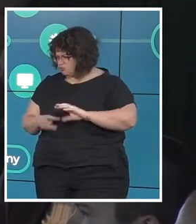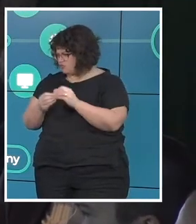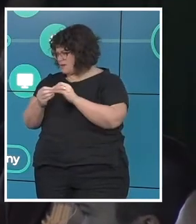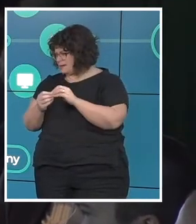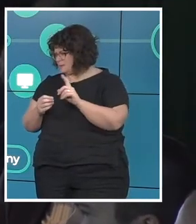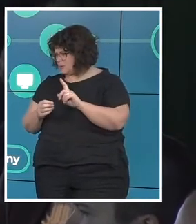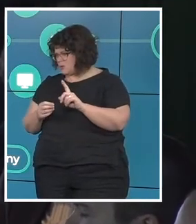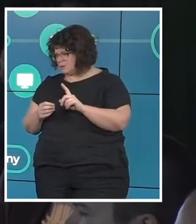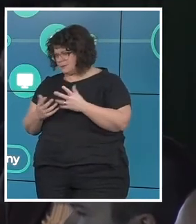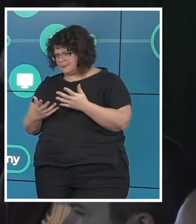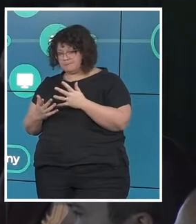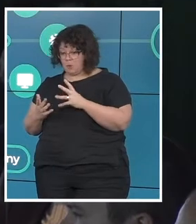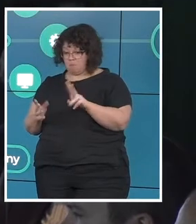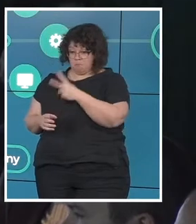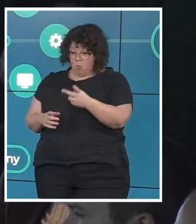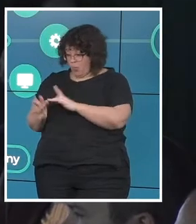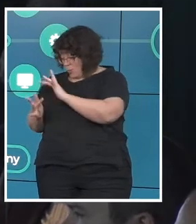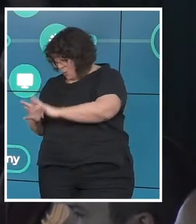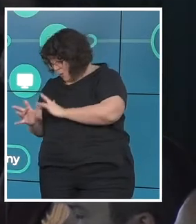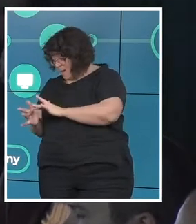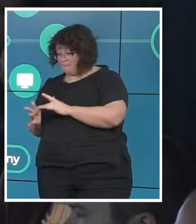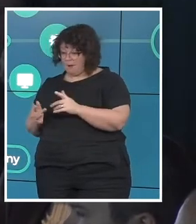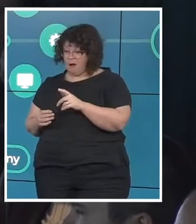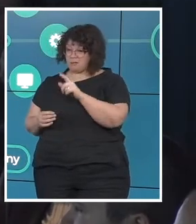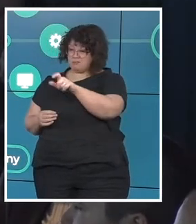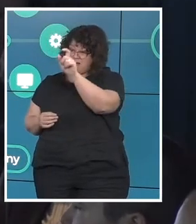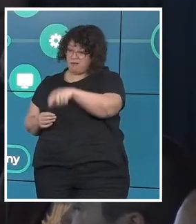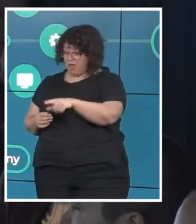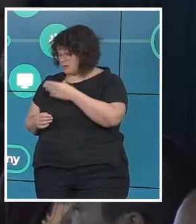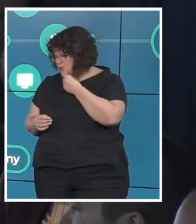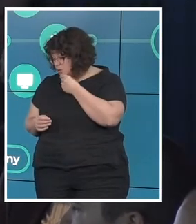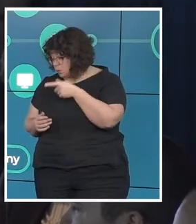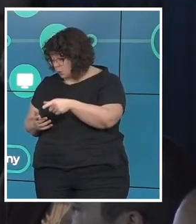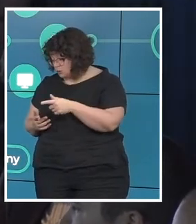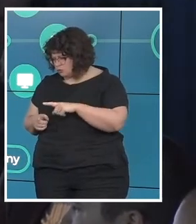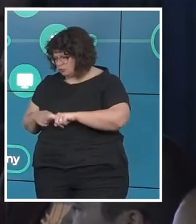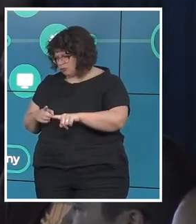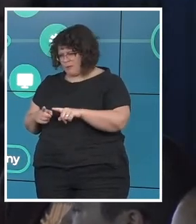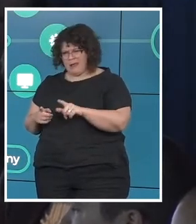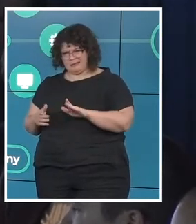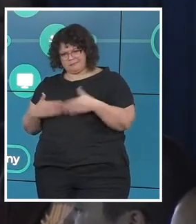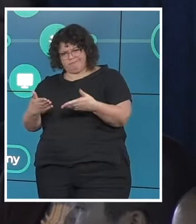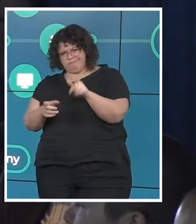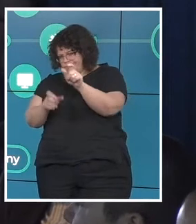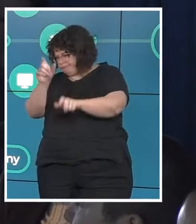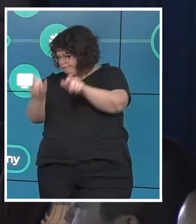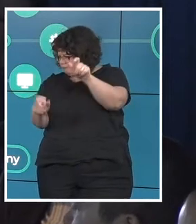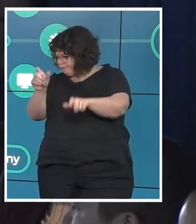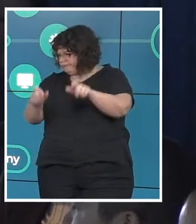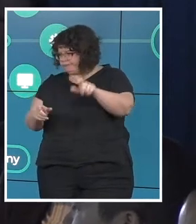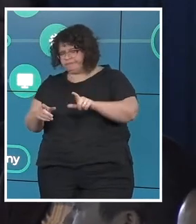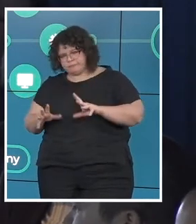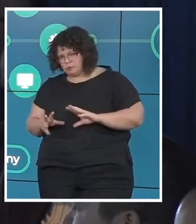enable individuals and companies to create accessible digital maps. So I suppose it depends, A, if the